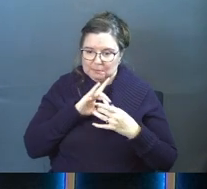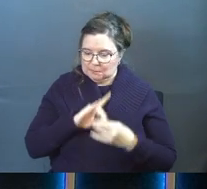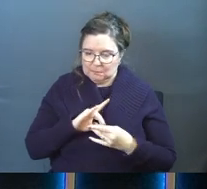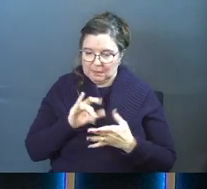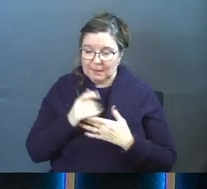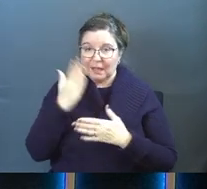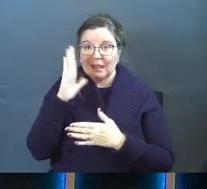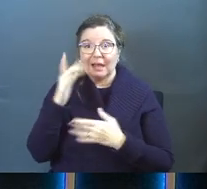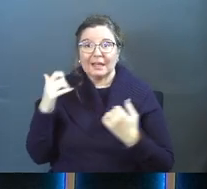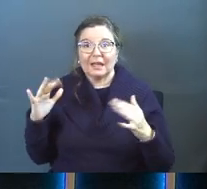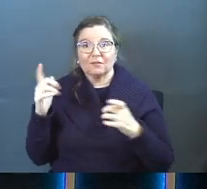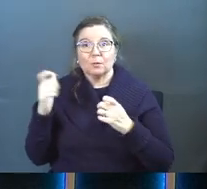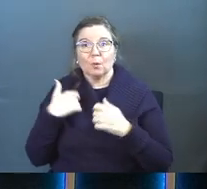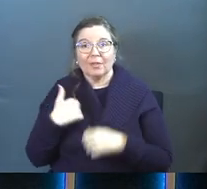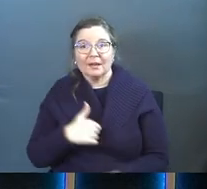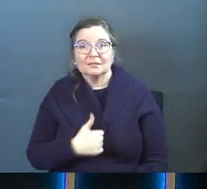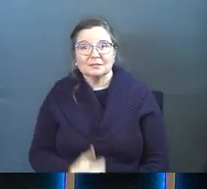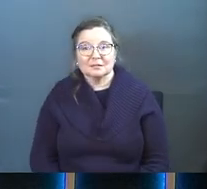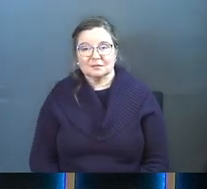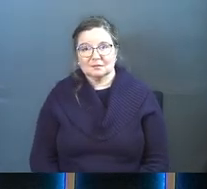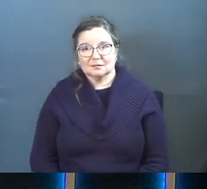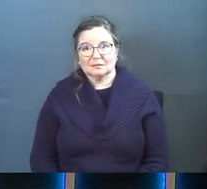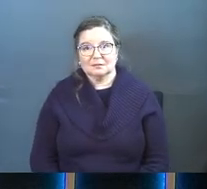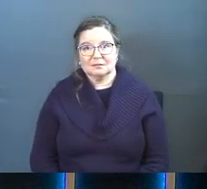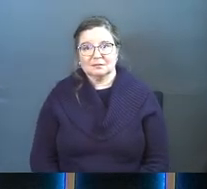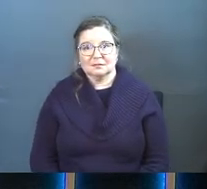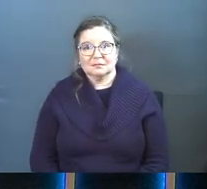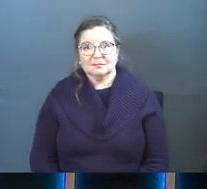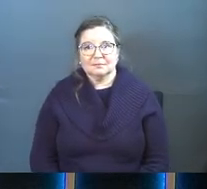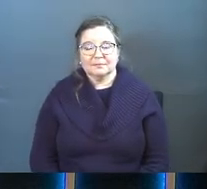that, just like God gave up control with us.